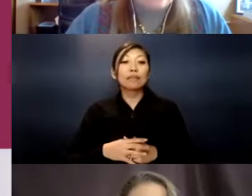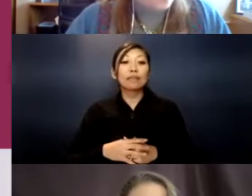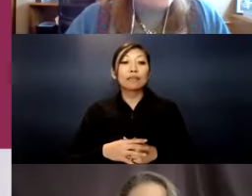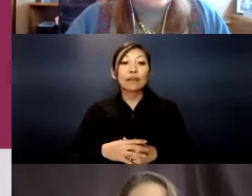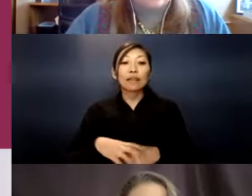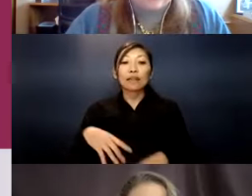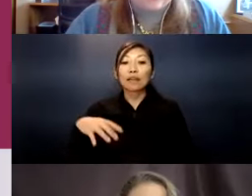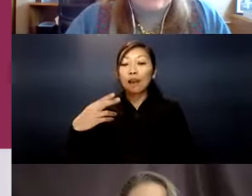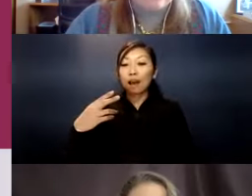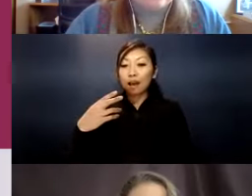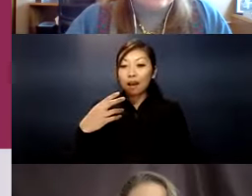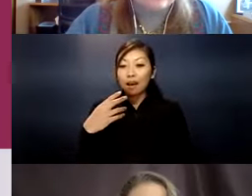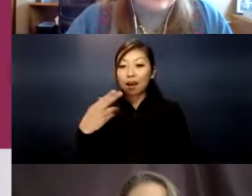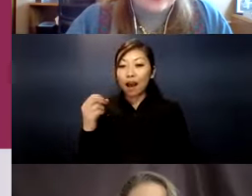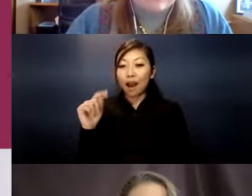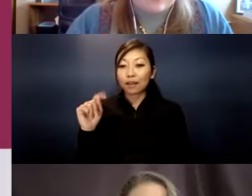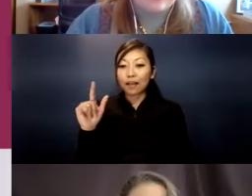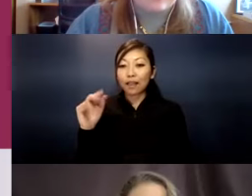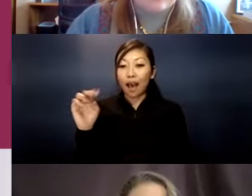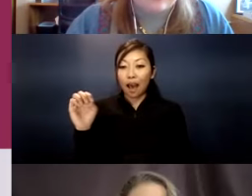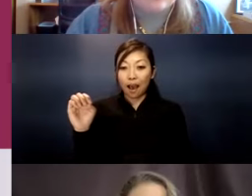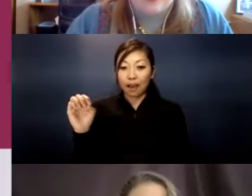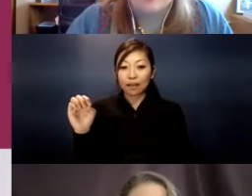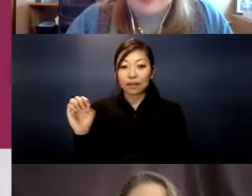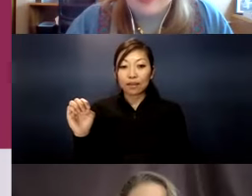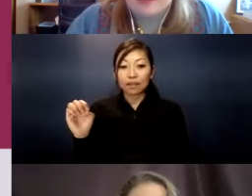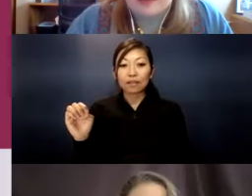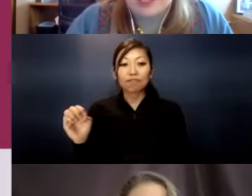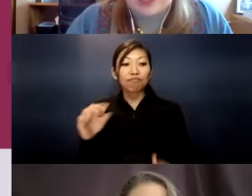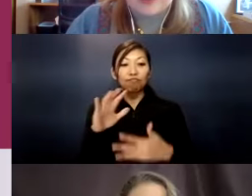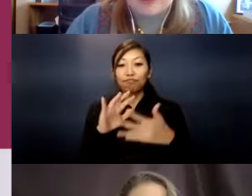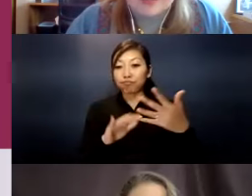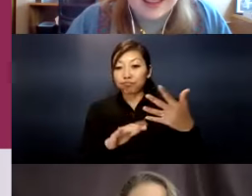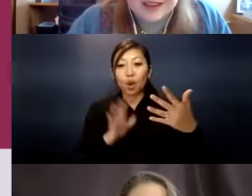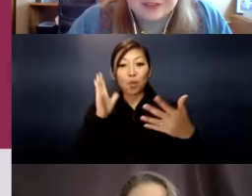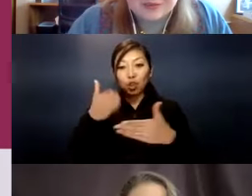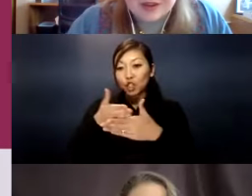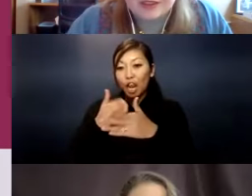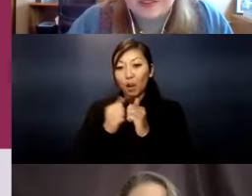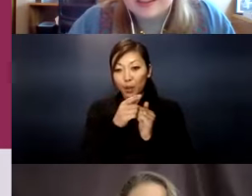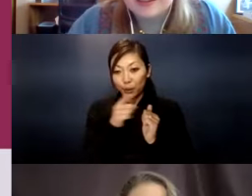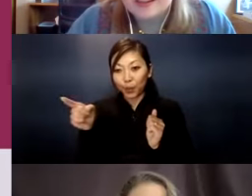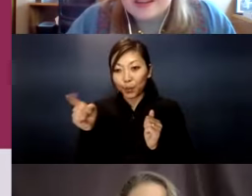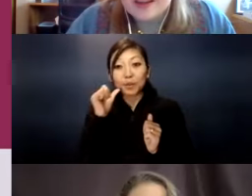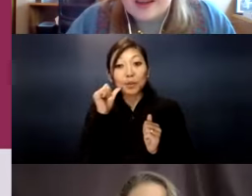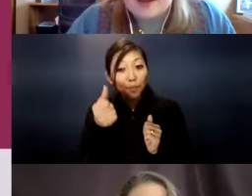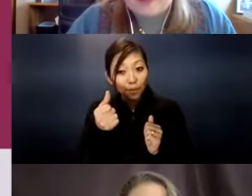Respect, all that good stuff. So you'll have access to all of this information when we send it out tomorrow.